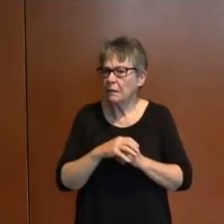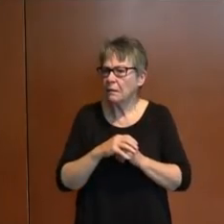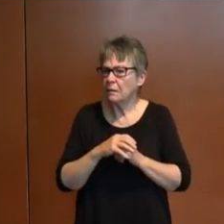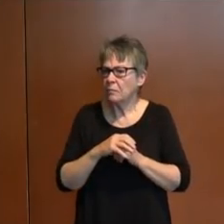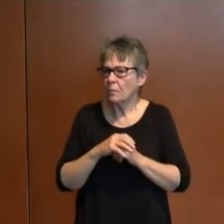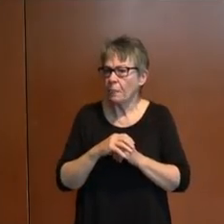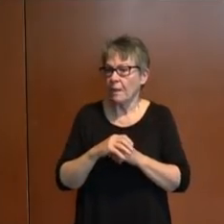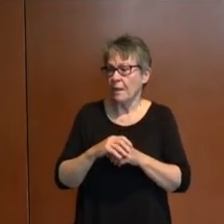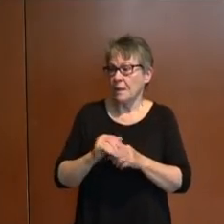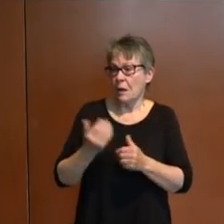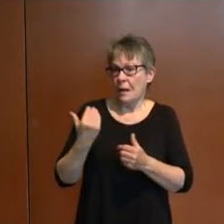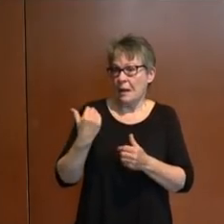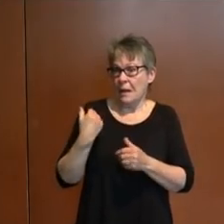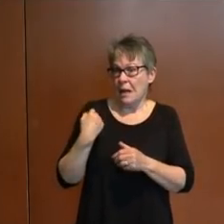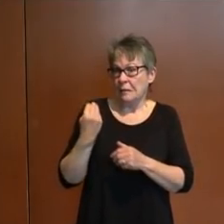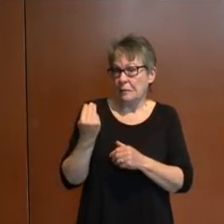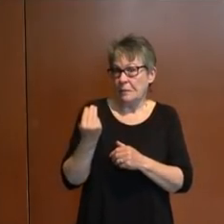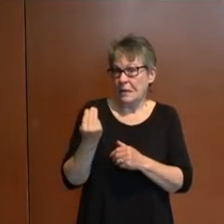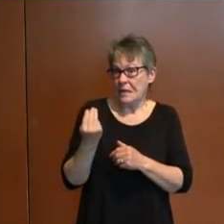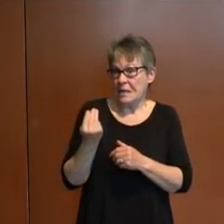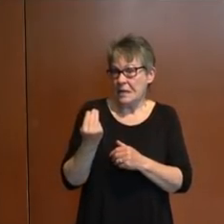portal has been accessed by